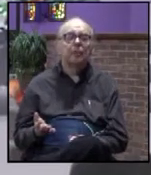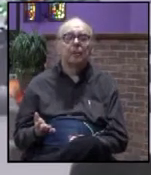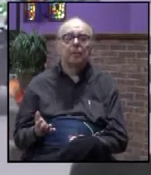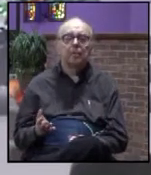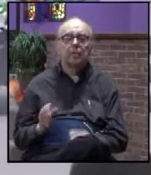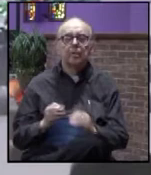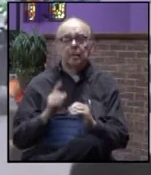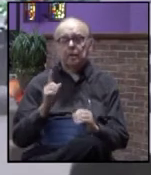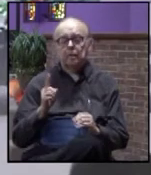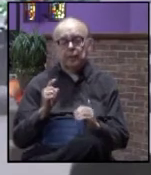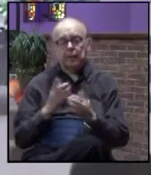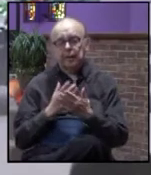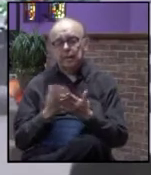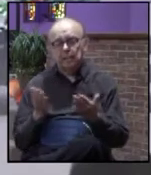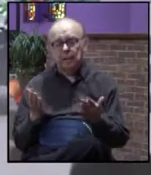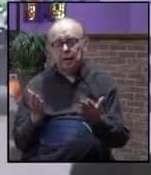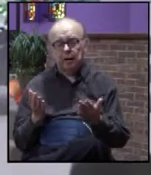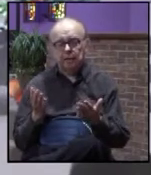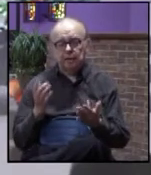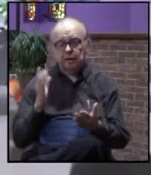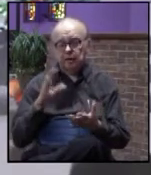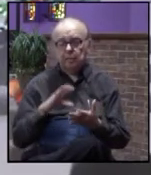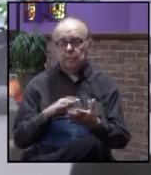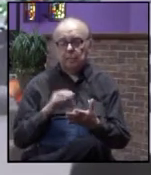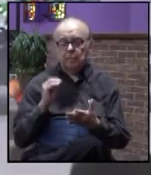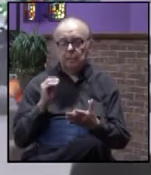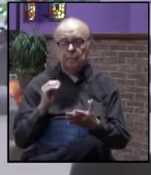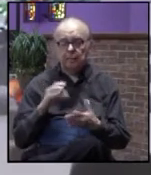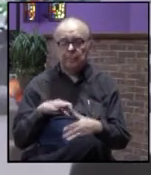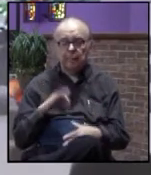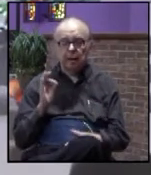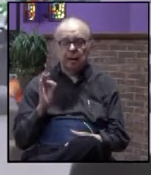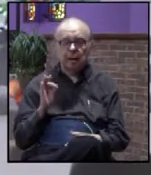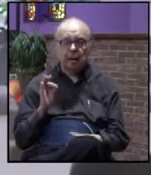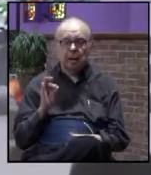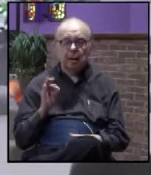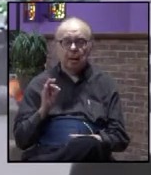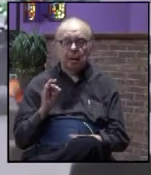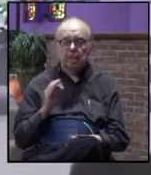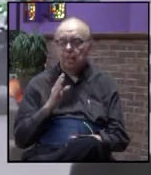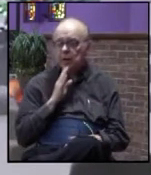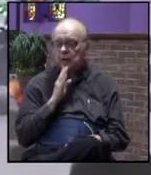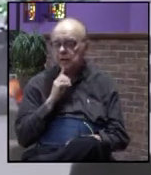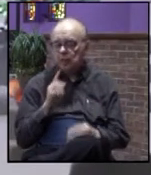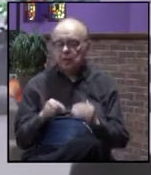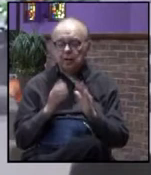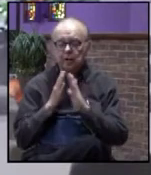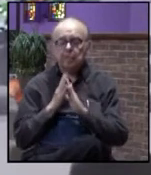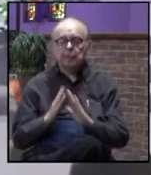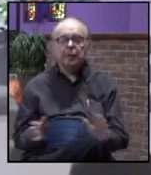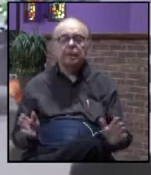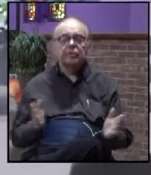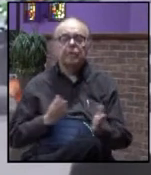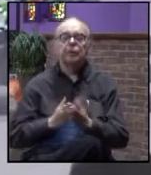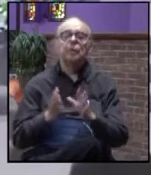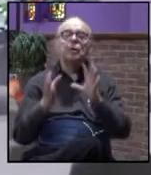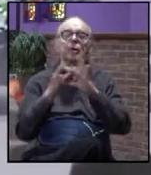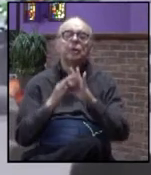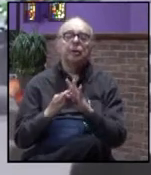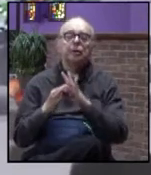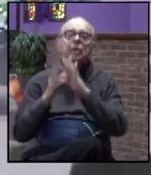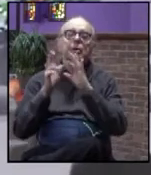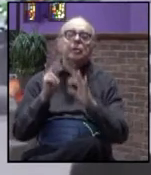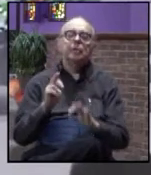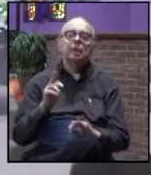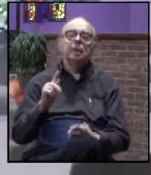The number one thing that you find in these verses is he talks about peace in unity. And a lot of